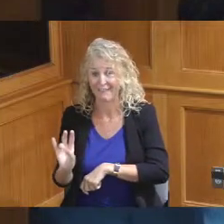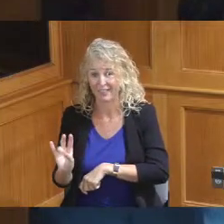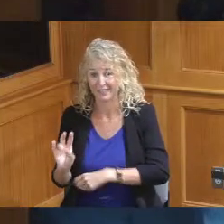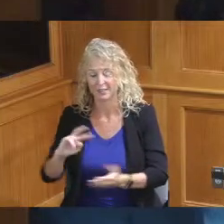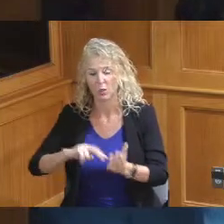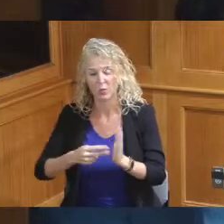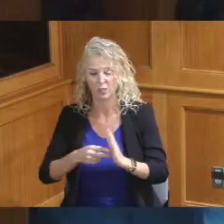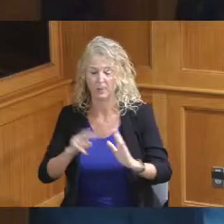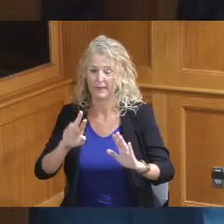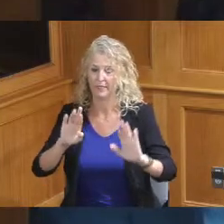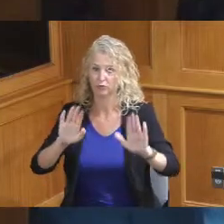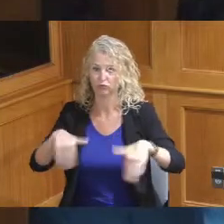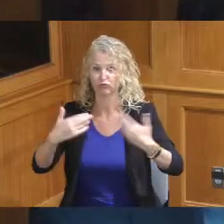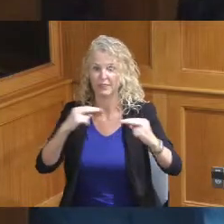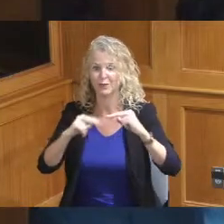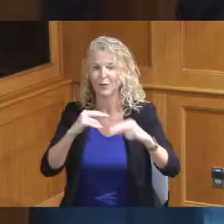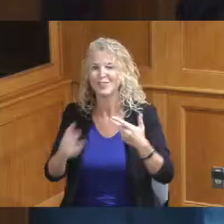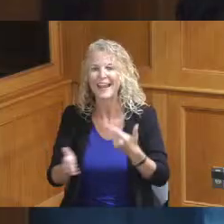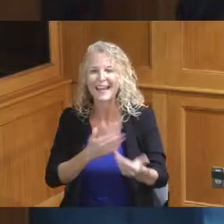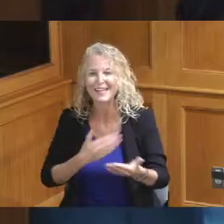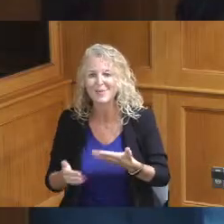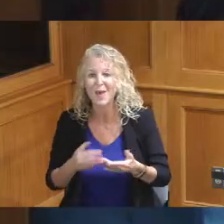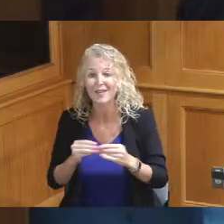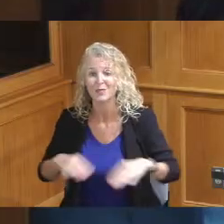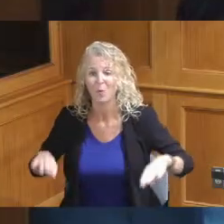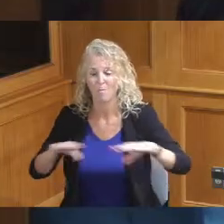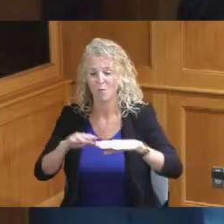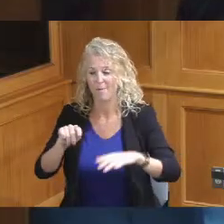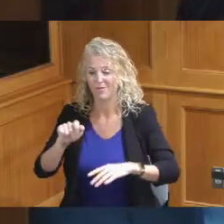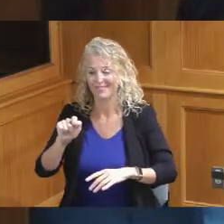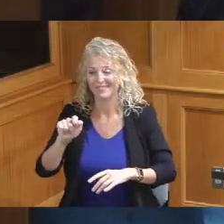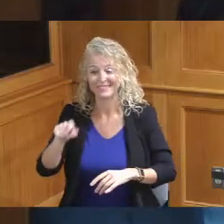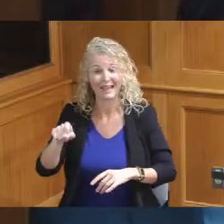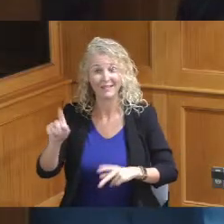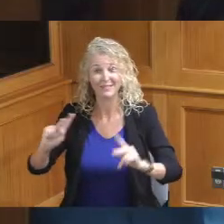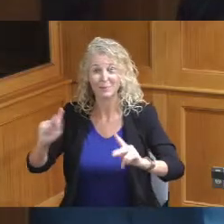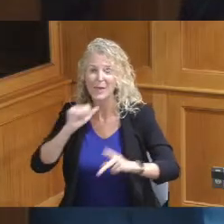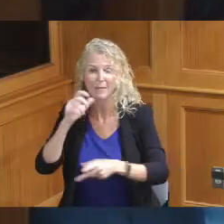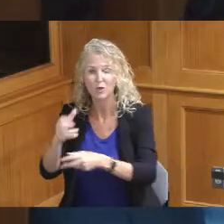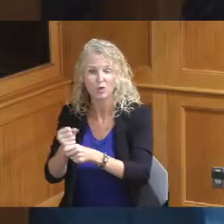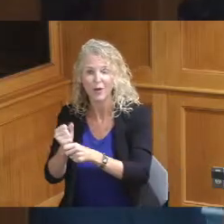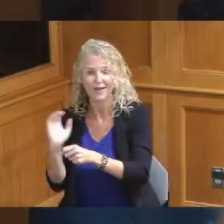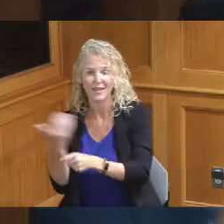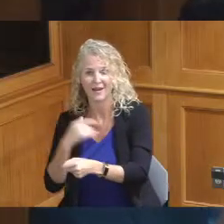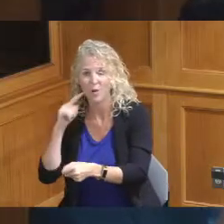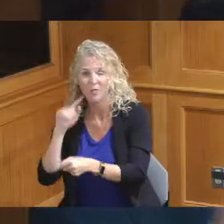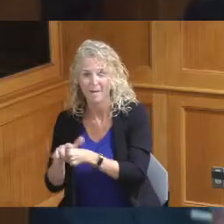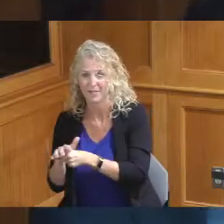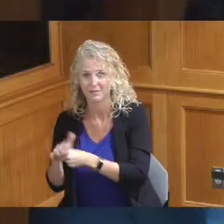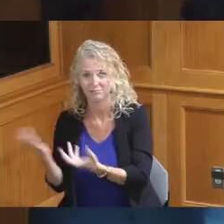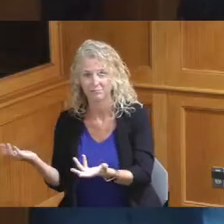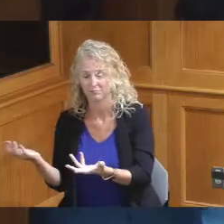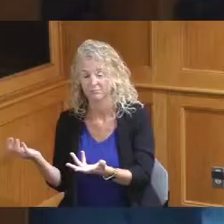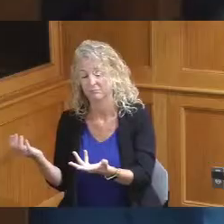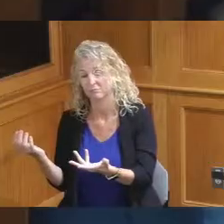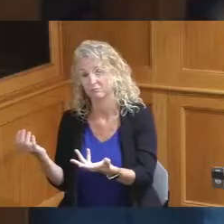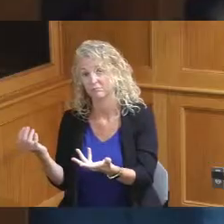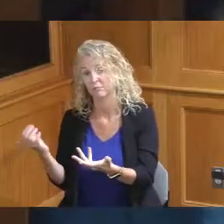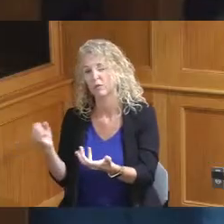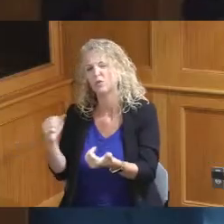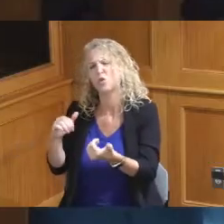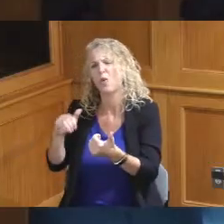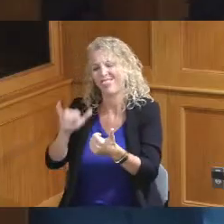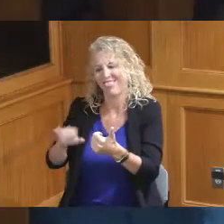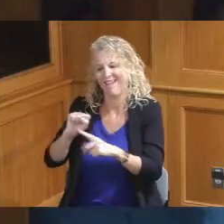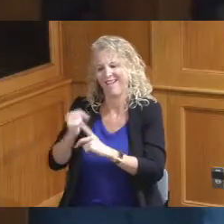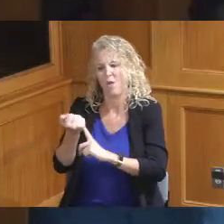a renegotiation. So property tax people, you will not get what you were promised. Now, the only way to remedy